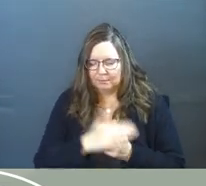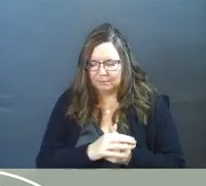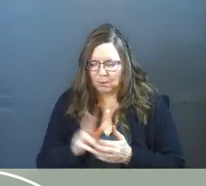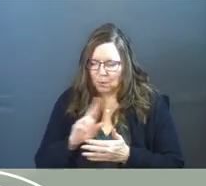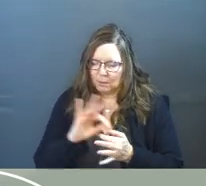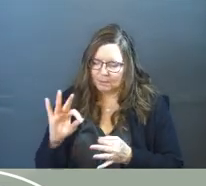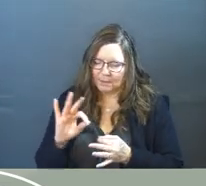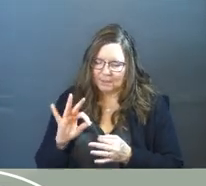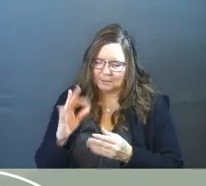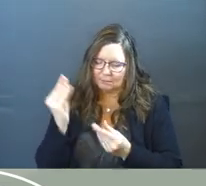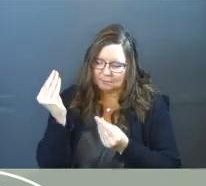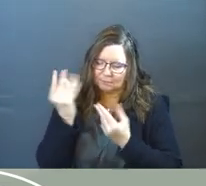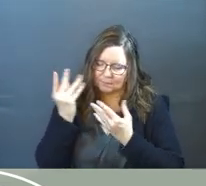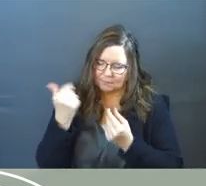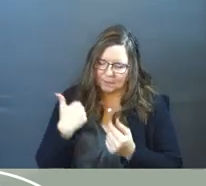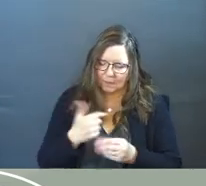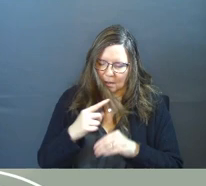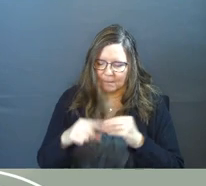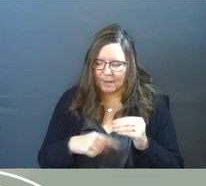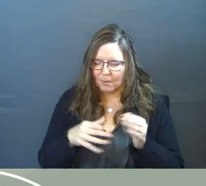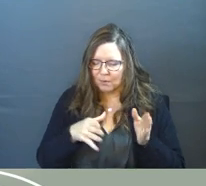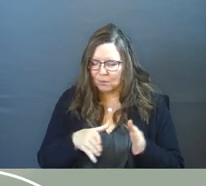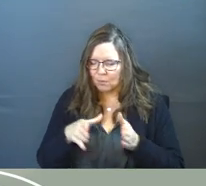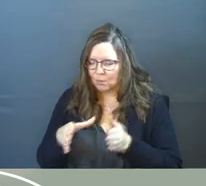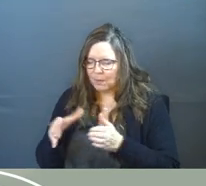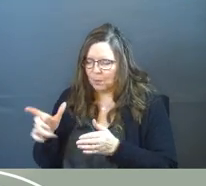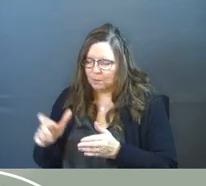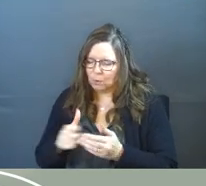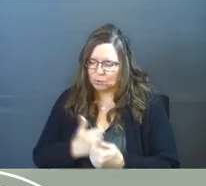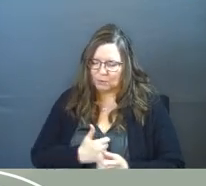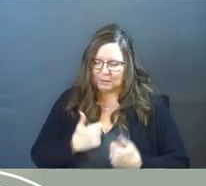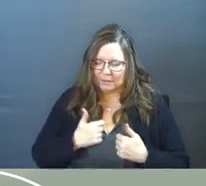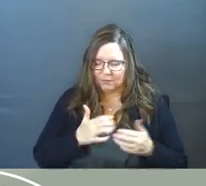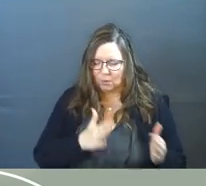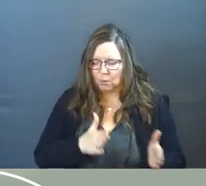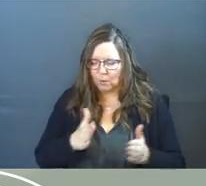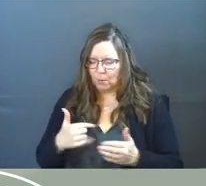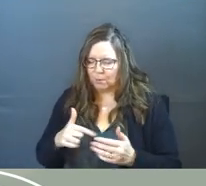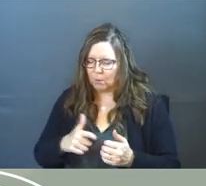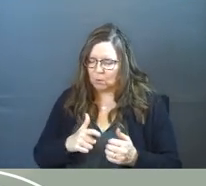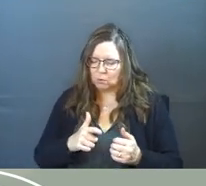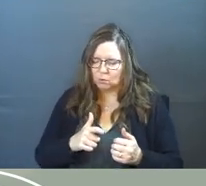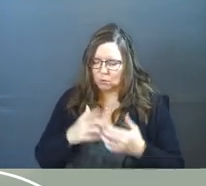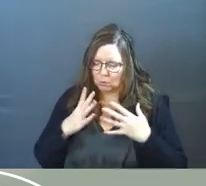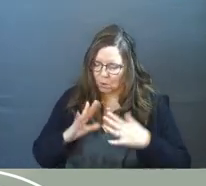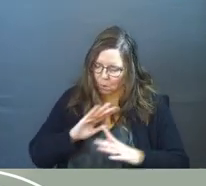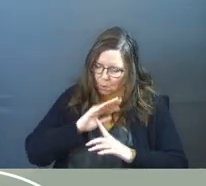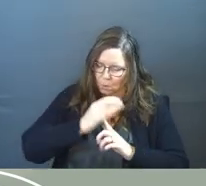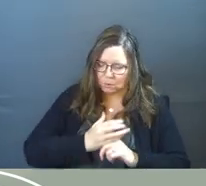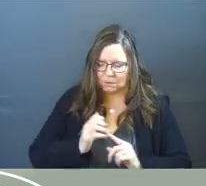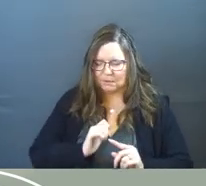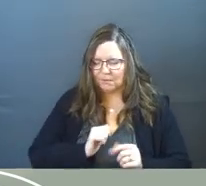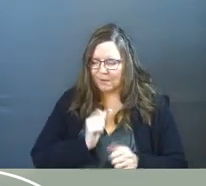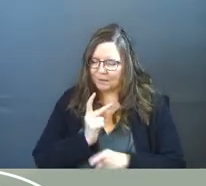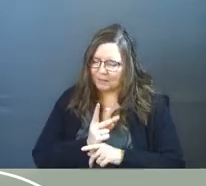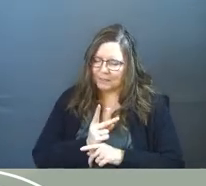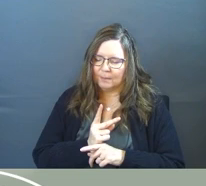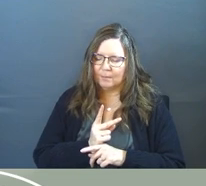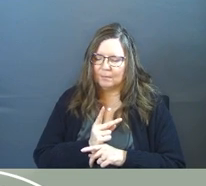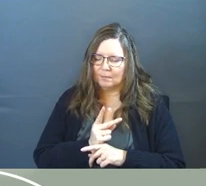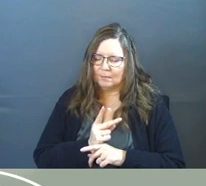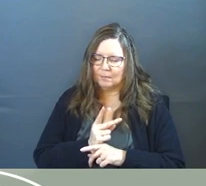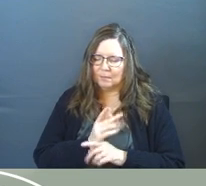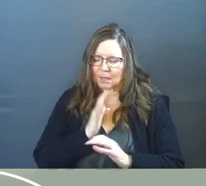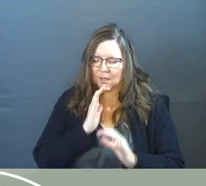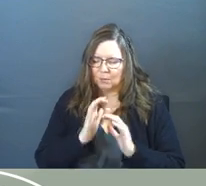And Holy Spirit, be speaking to us about these ways in which we're supposed to live, these ways in which we're supposed to clothe ourselves. Help us keep from